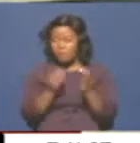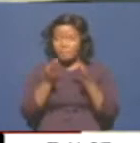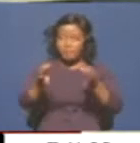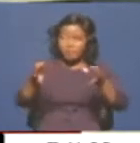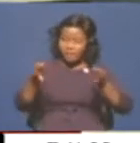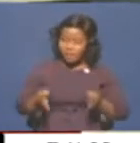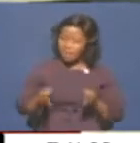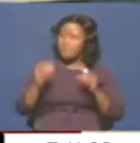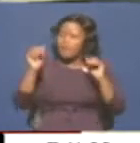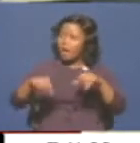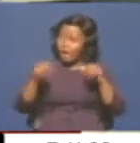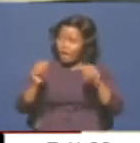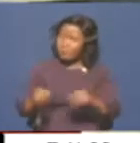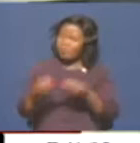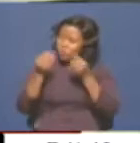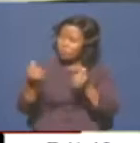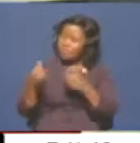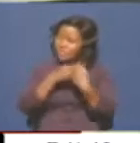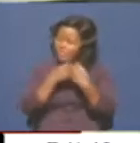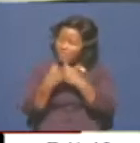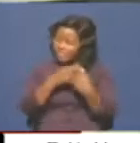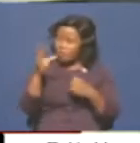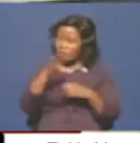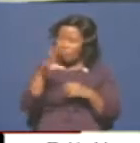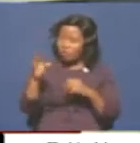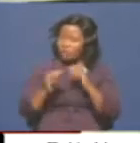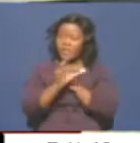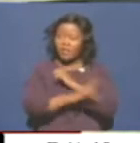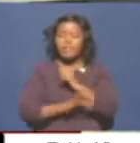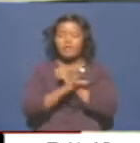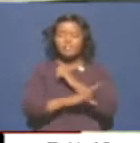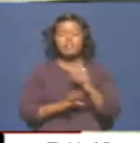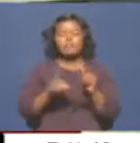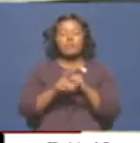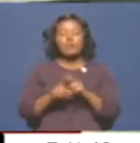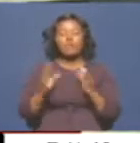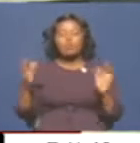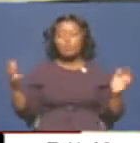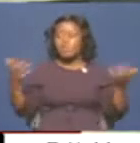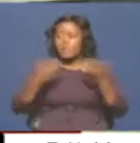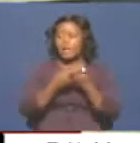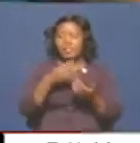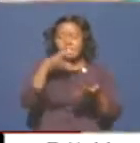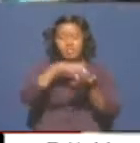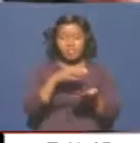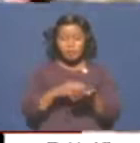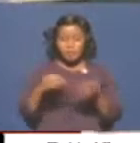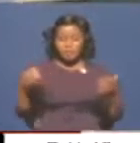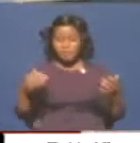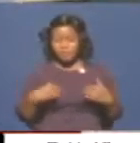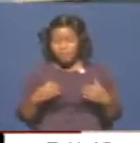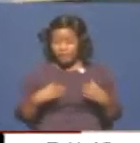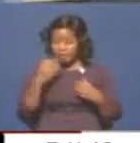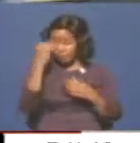listen to the voice of Africans, are able to really integrate the circumstances and the needs of Africa, because a lot of it